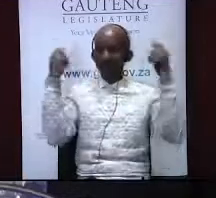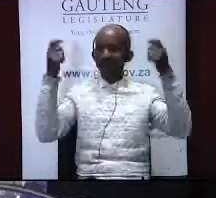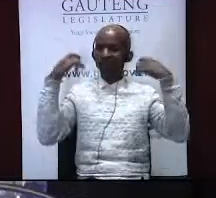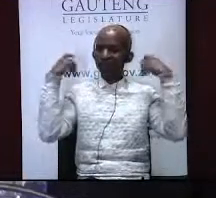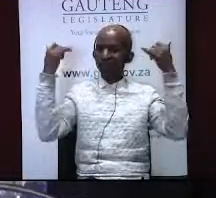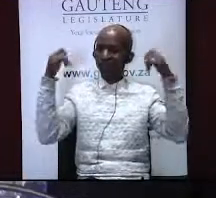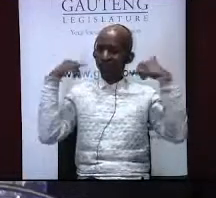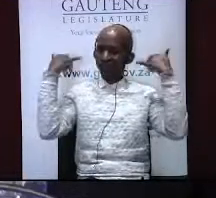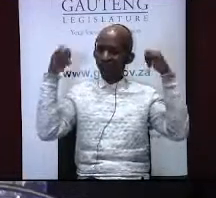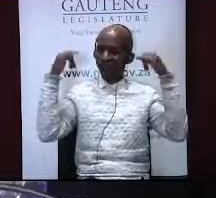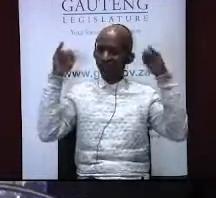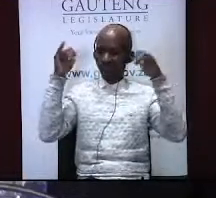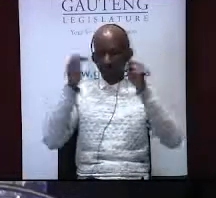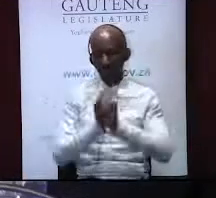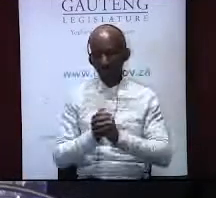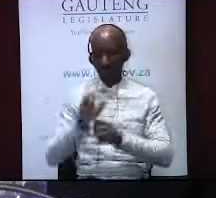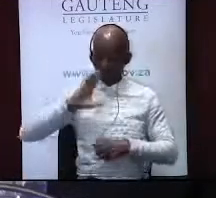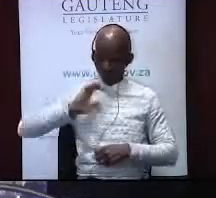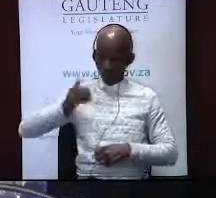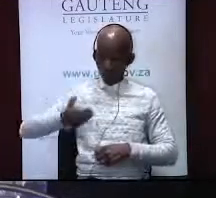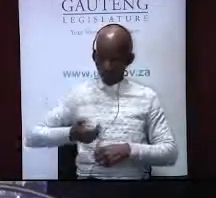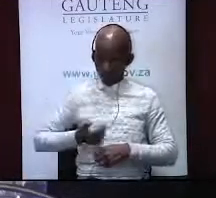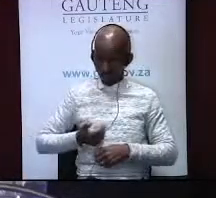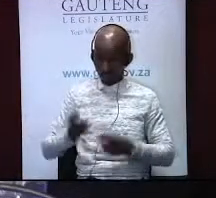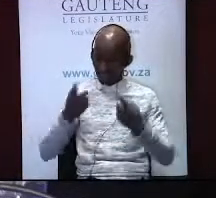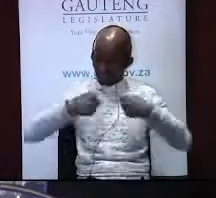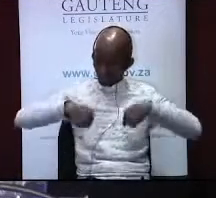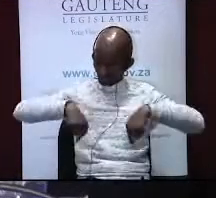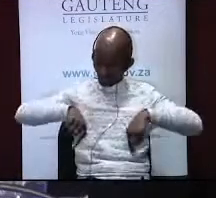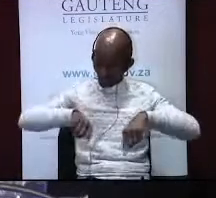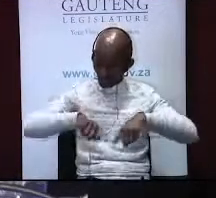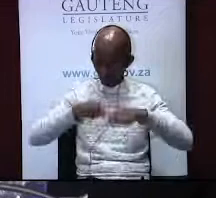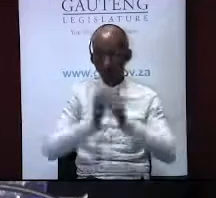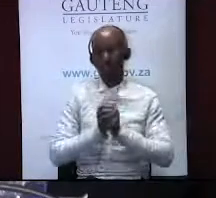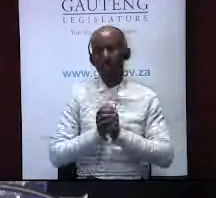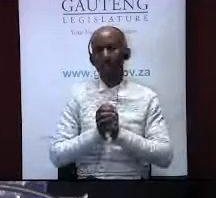celebrating, women that